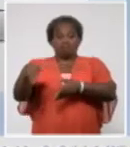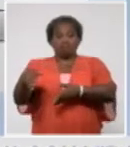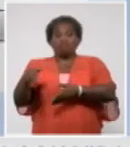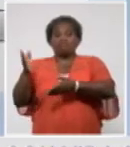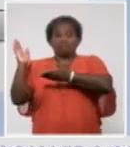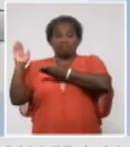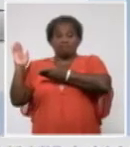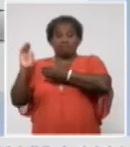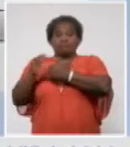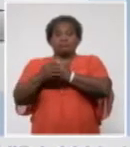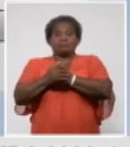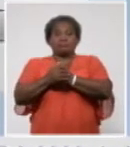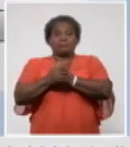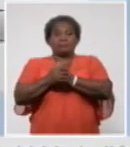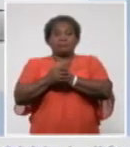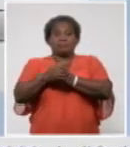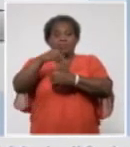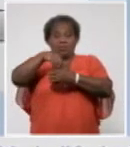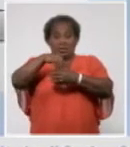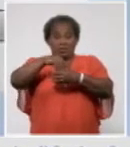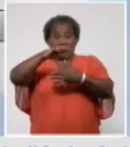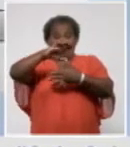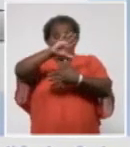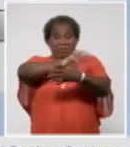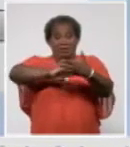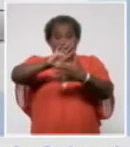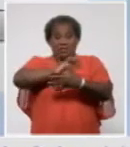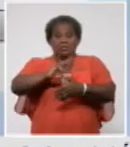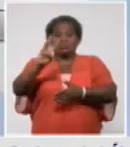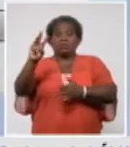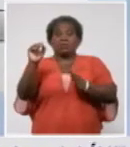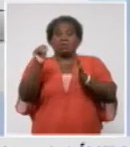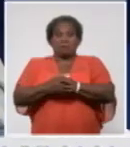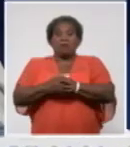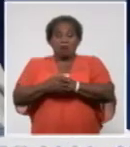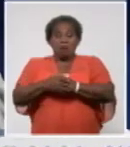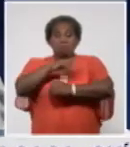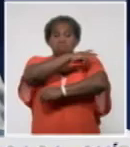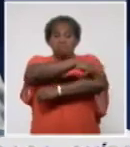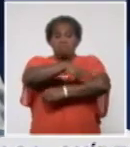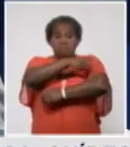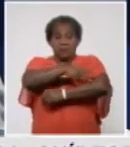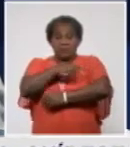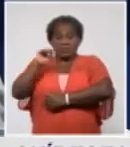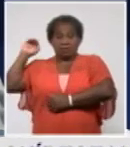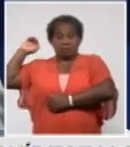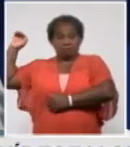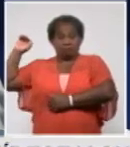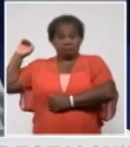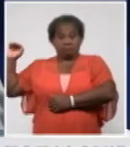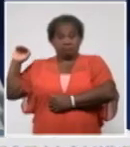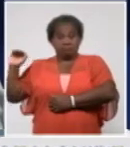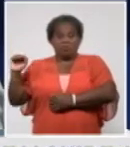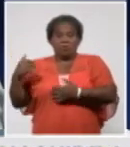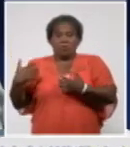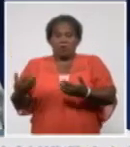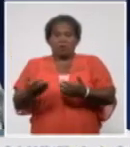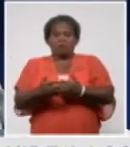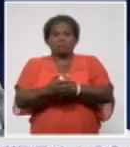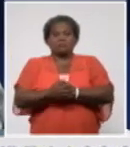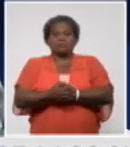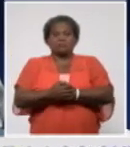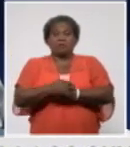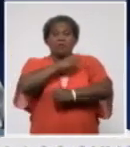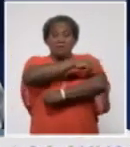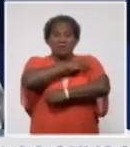519,539 and a mortality rate of 3.43%. On the other hand, the United States continues to top